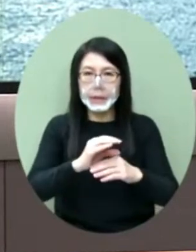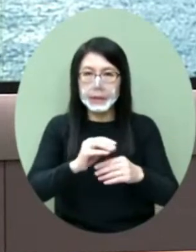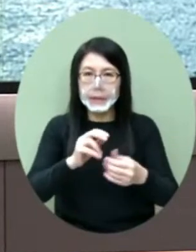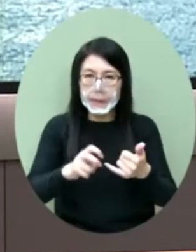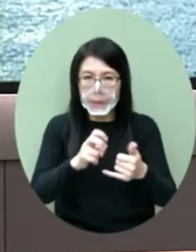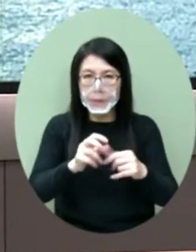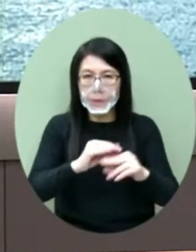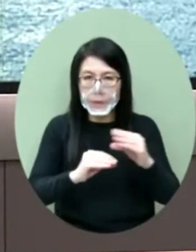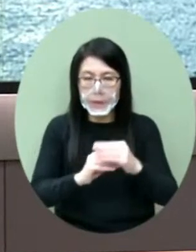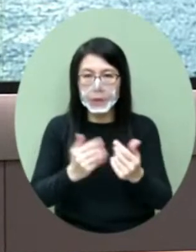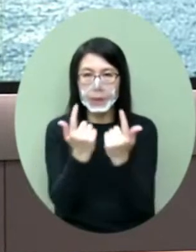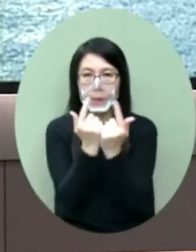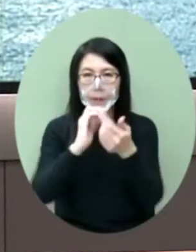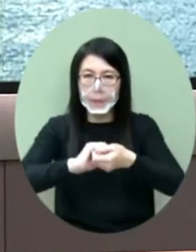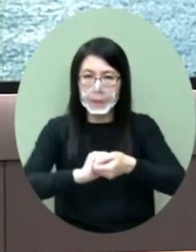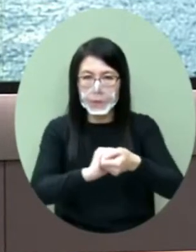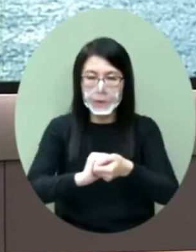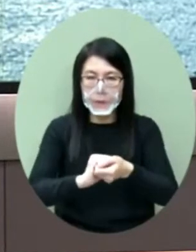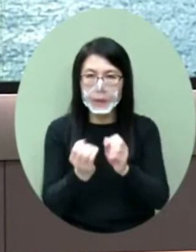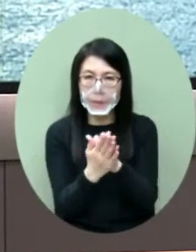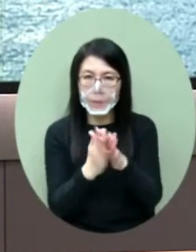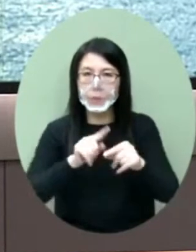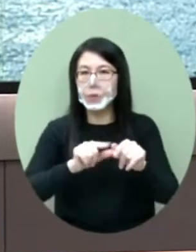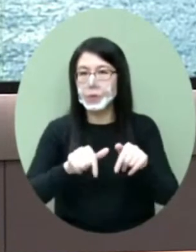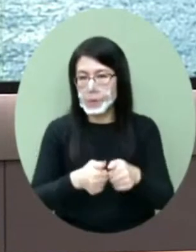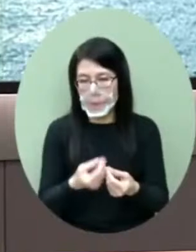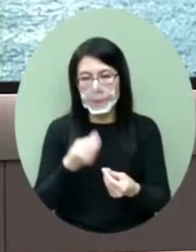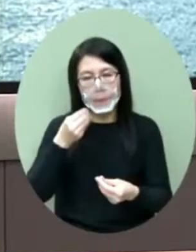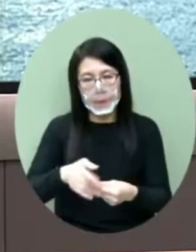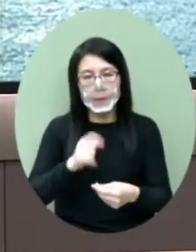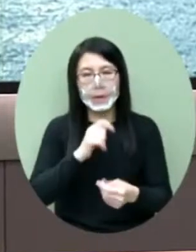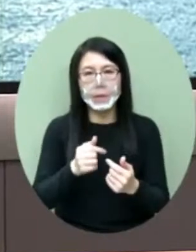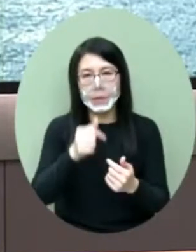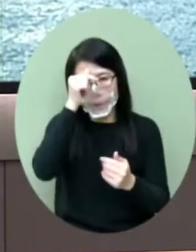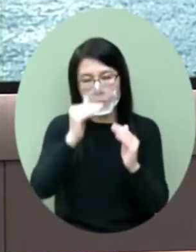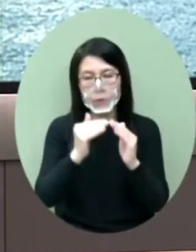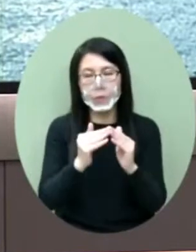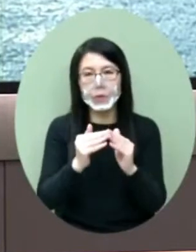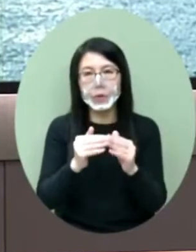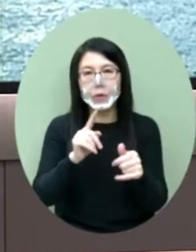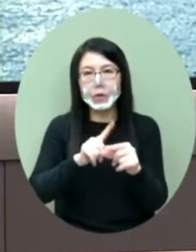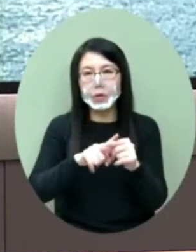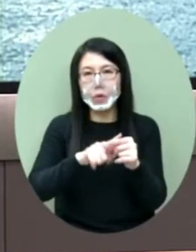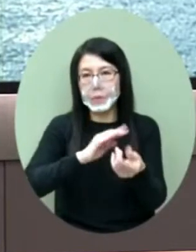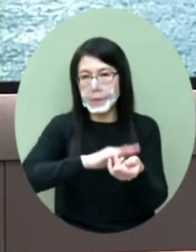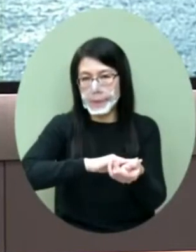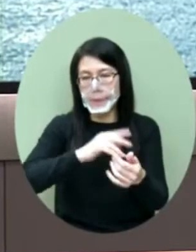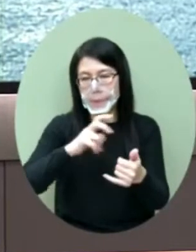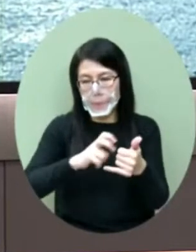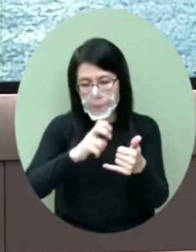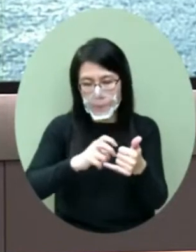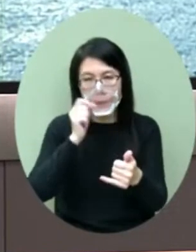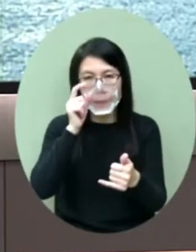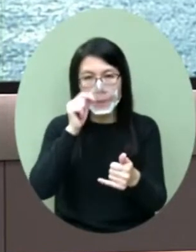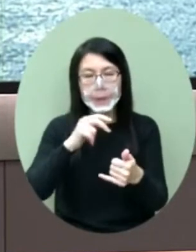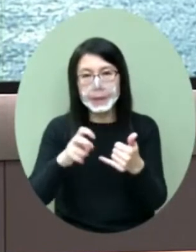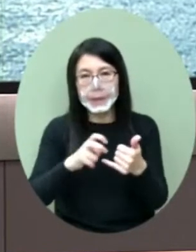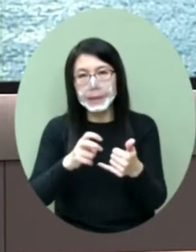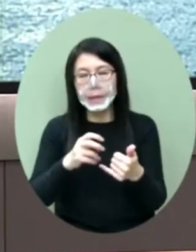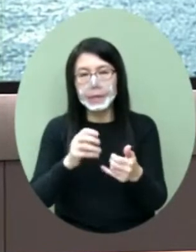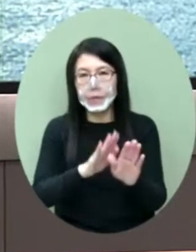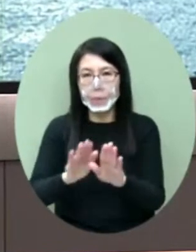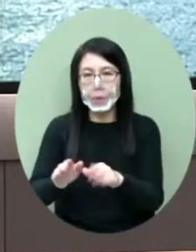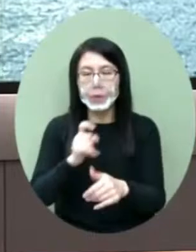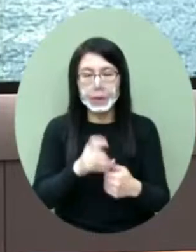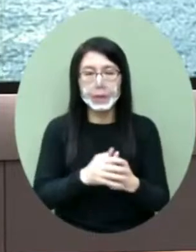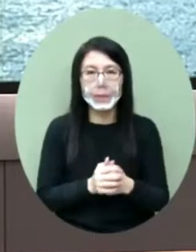in its community treatment facility and the North Lantau Infection Control Centers provided a special consultation